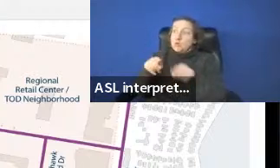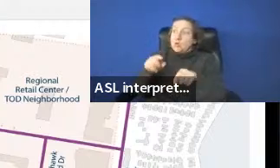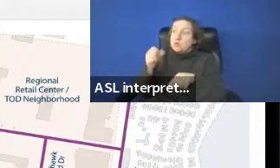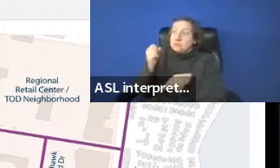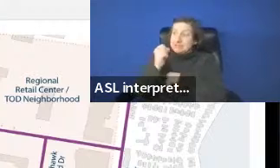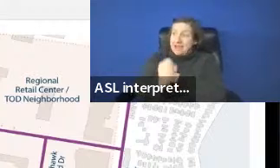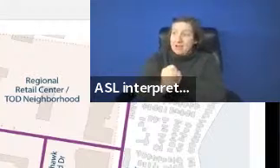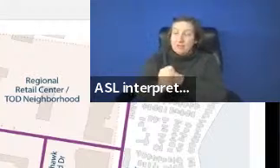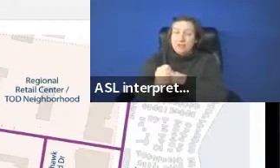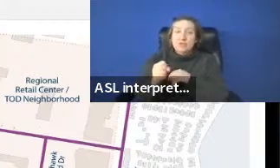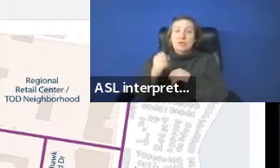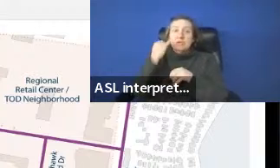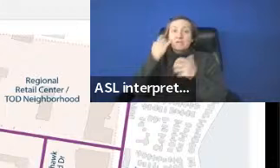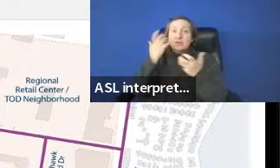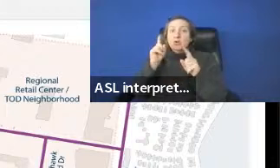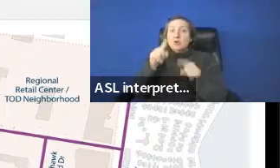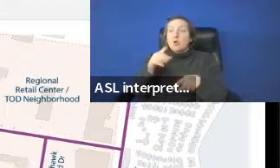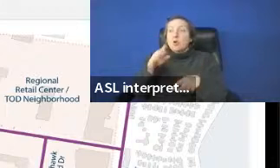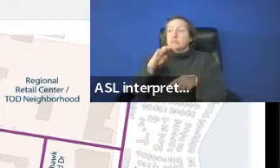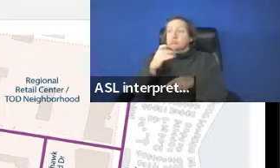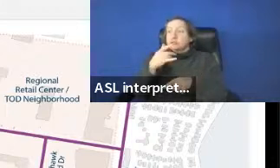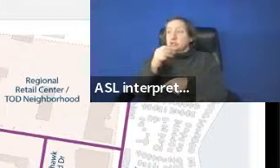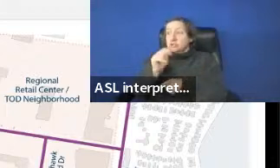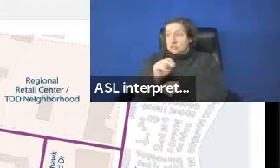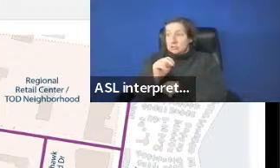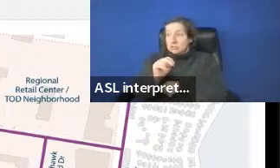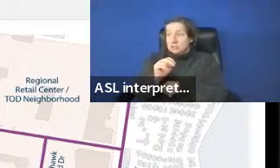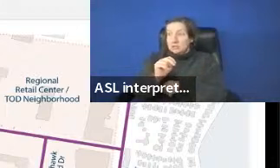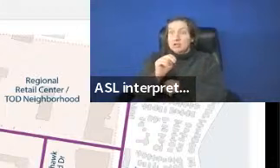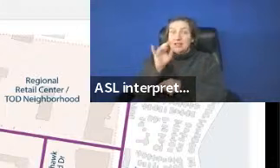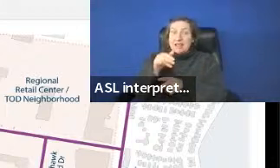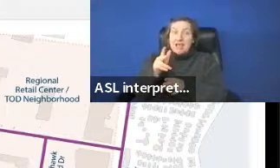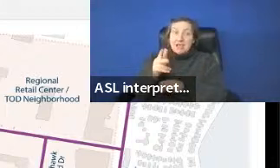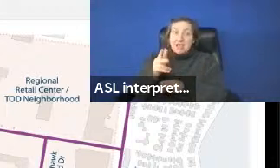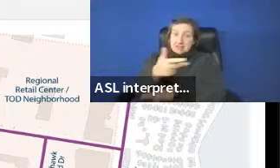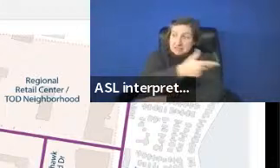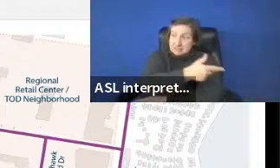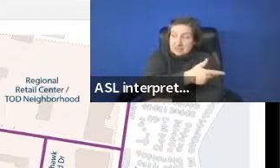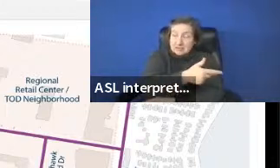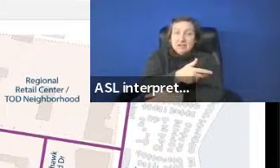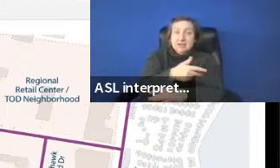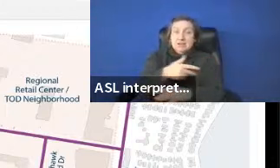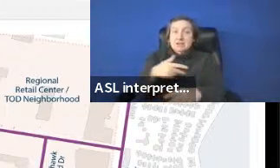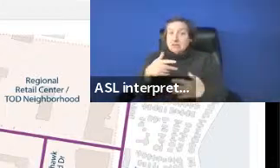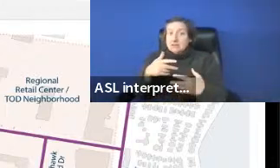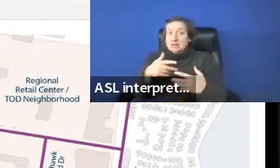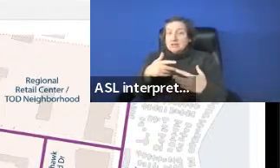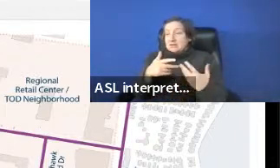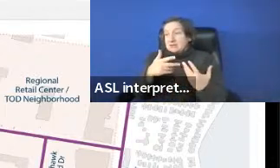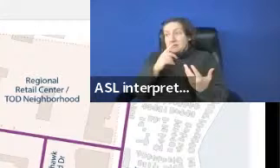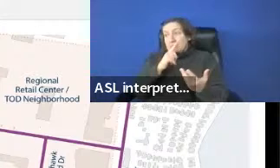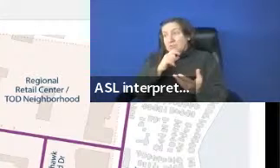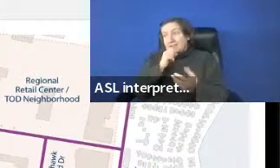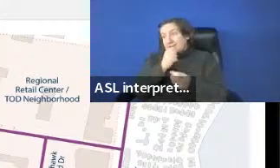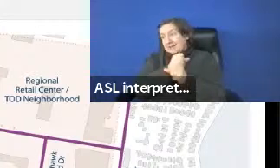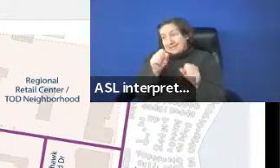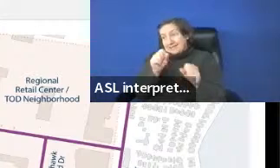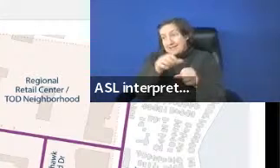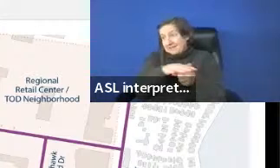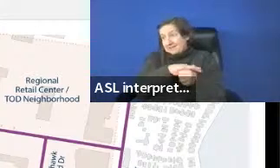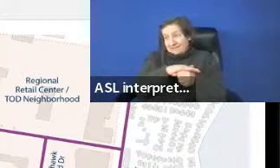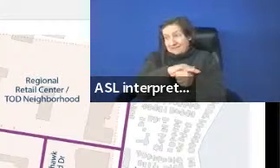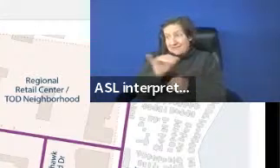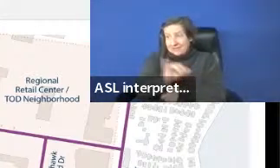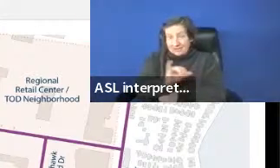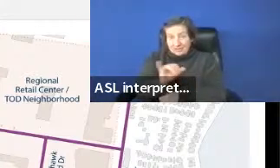area. If you wanted to go over to Bridgeton, you know, in that direction, it's not safe in there either.